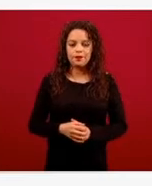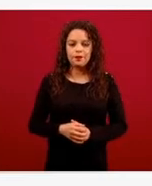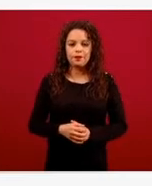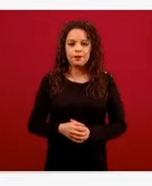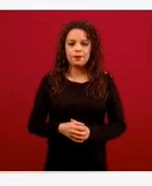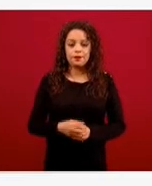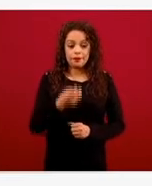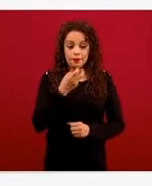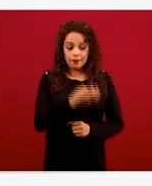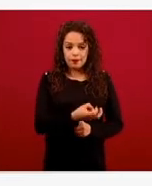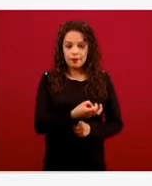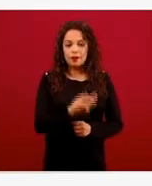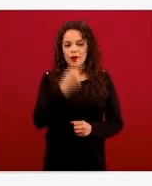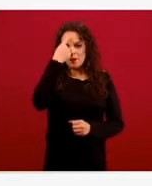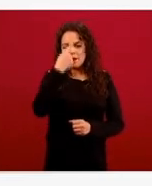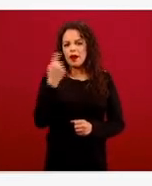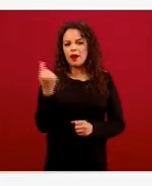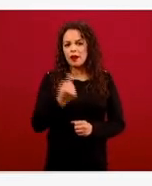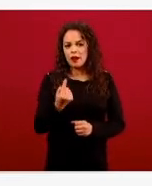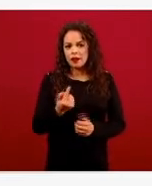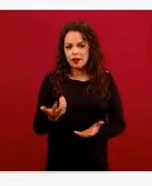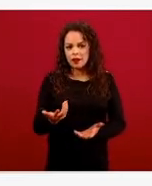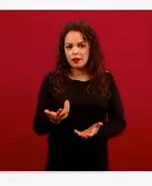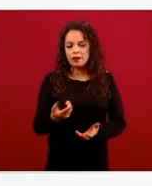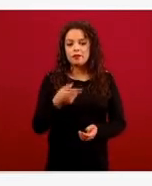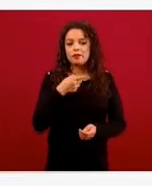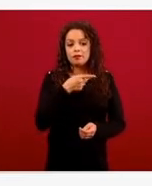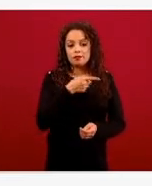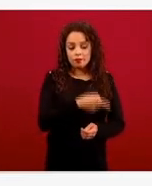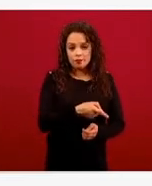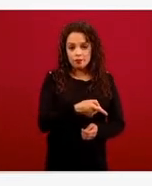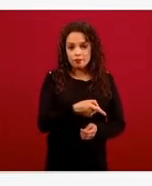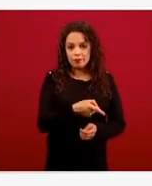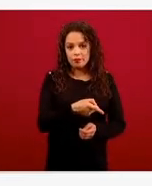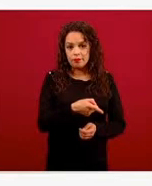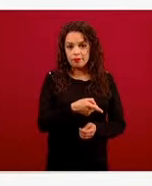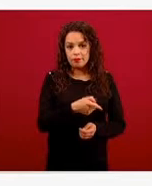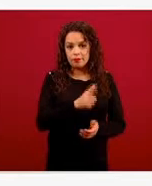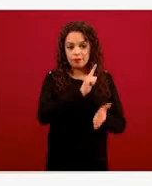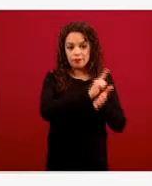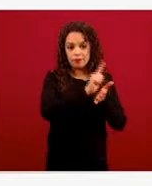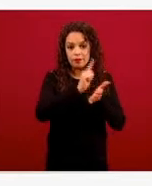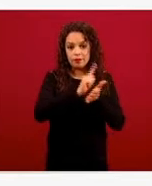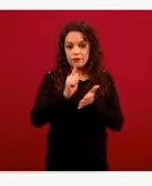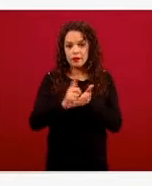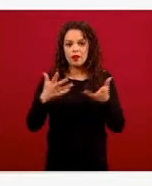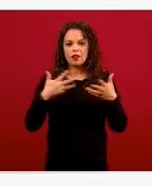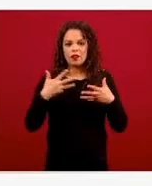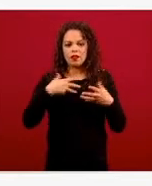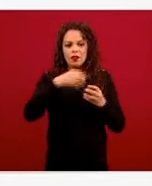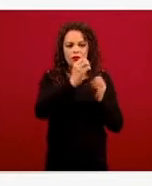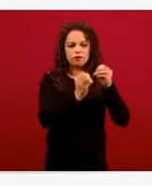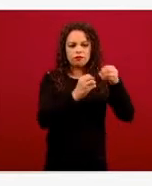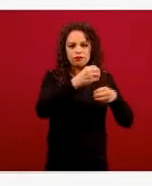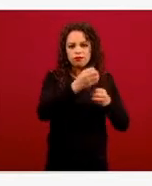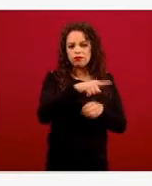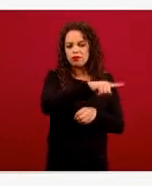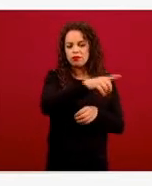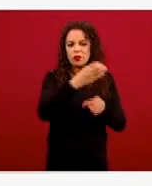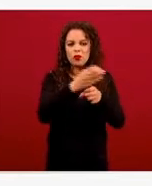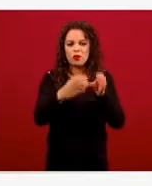different buckets. In one bucket we have soap and water, and in this